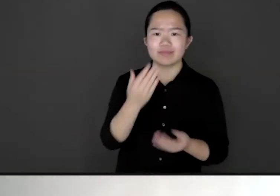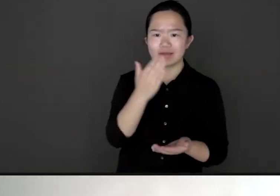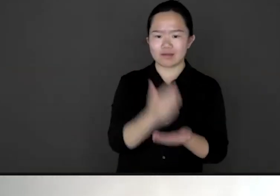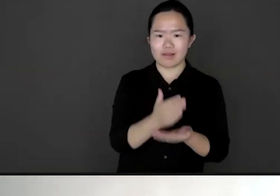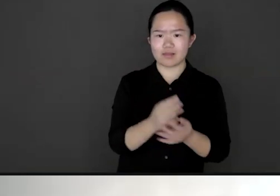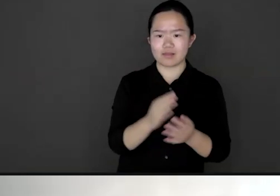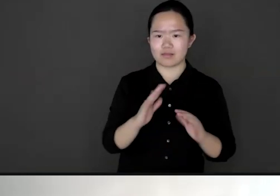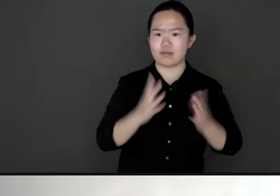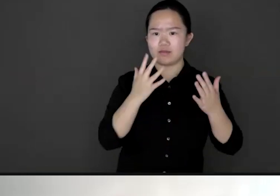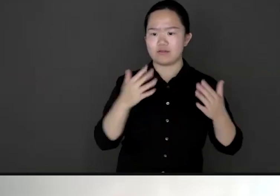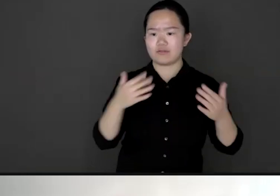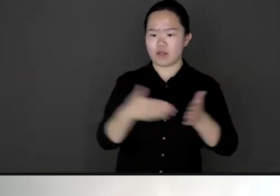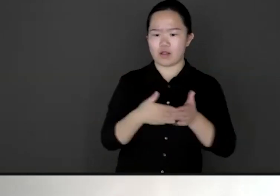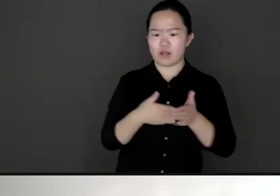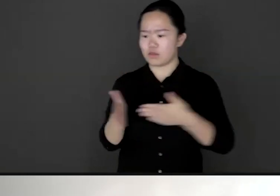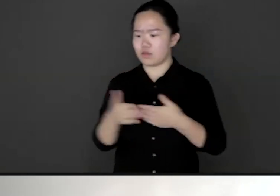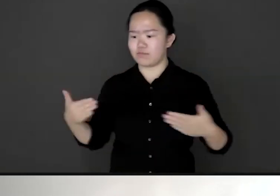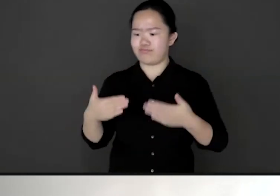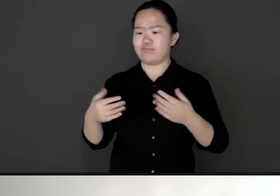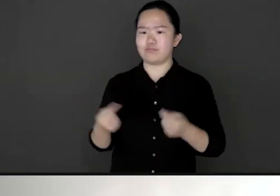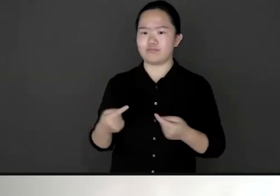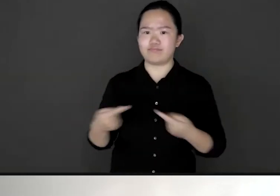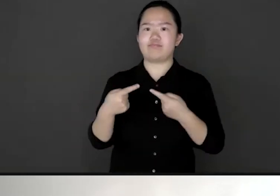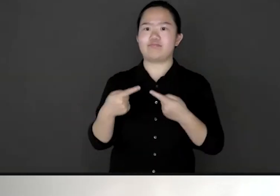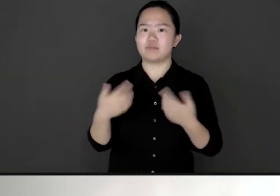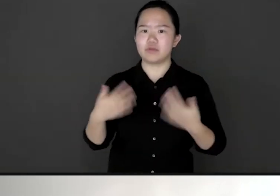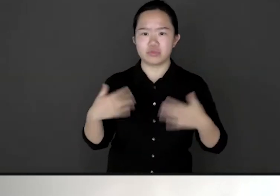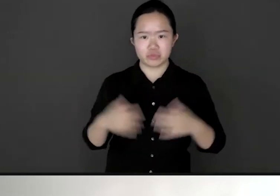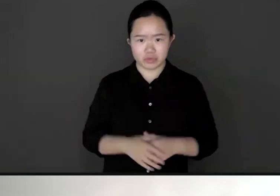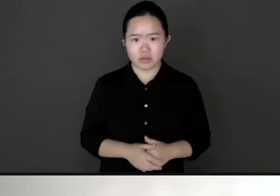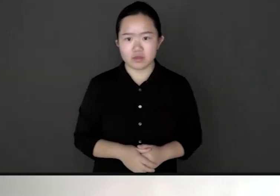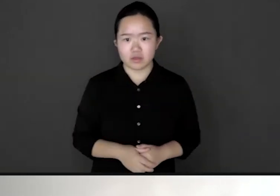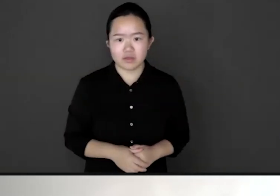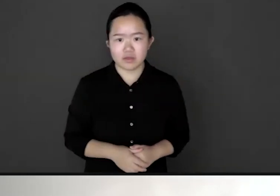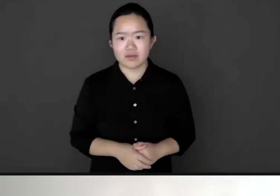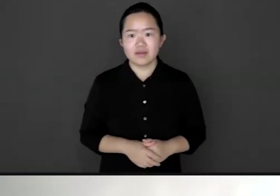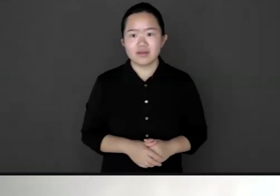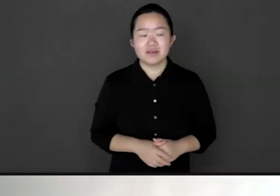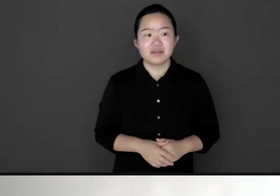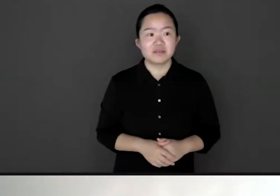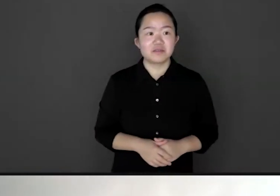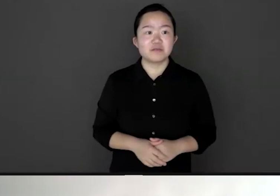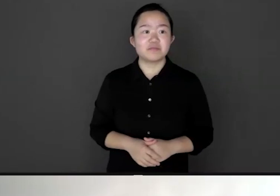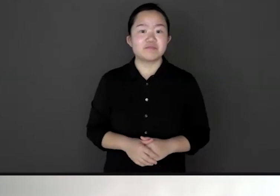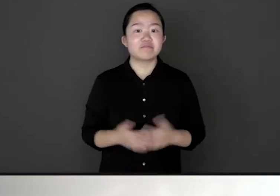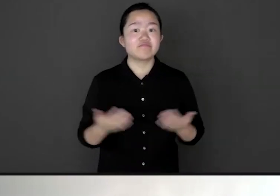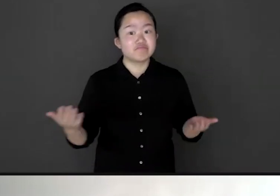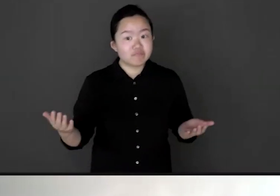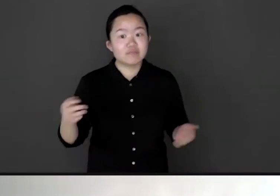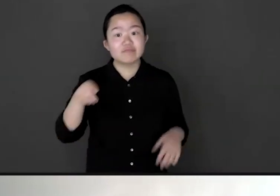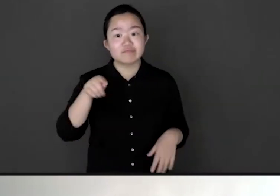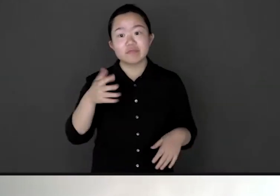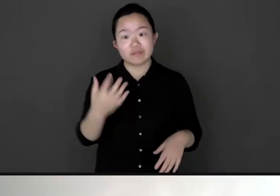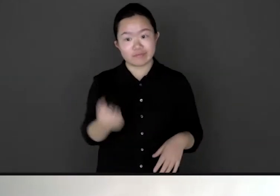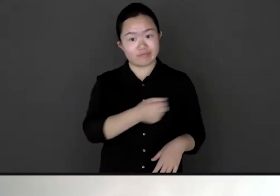so. And I do about 2 million pages a year, not even small, right? And some years I do more. Now, the